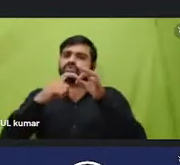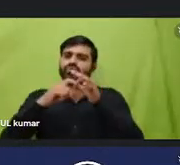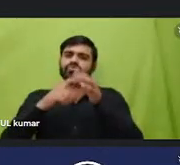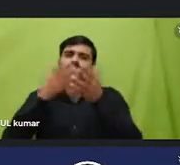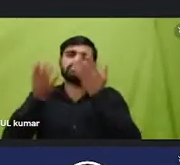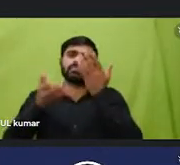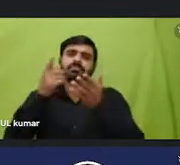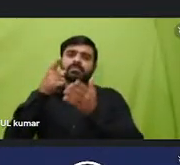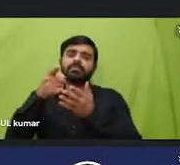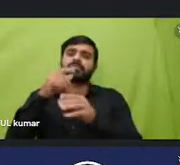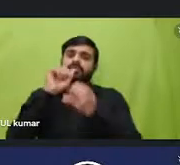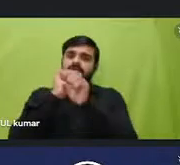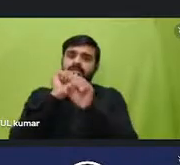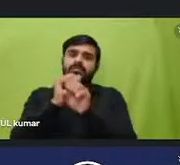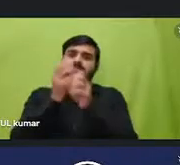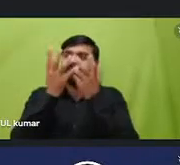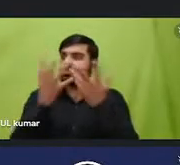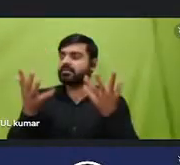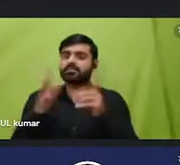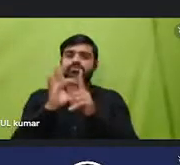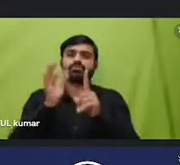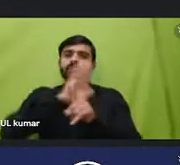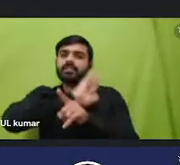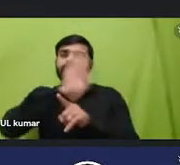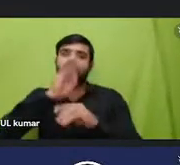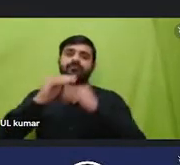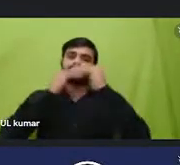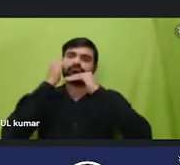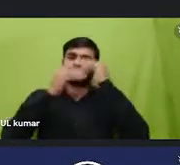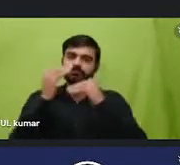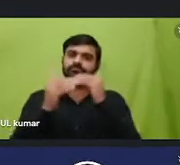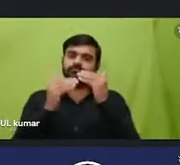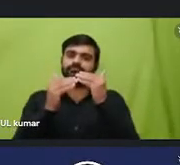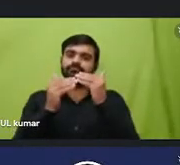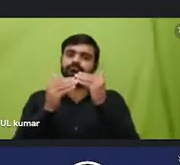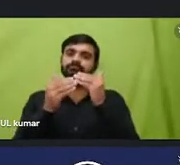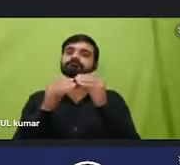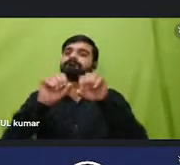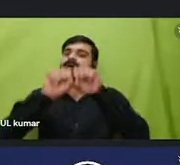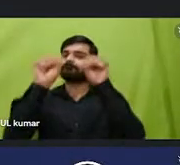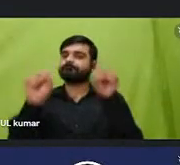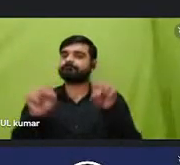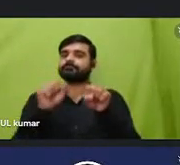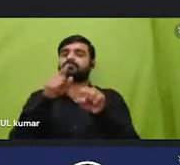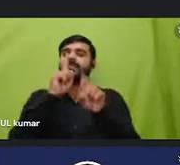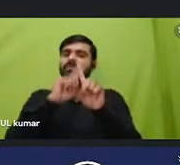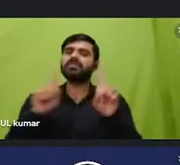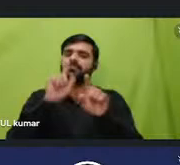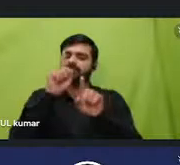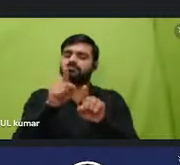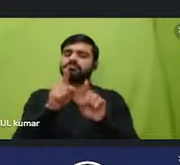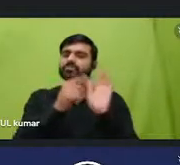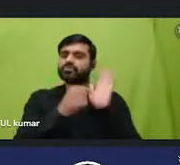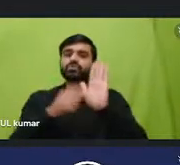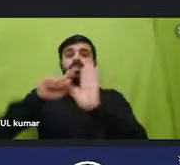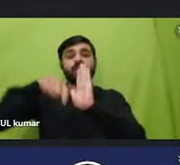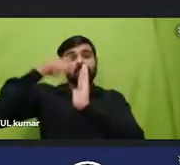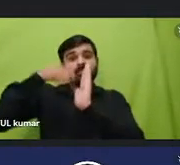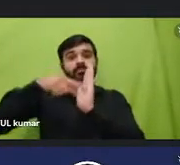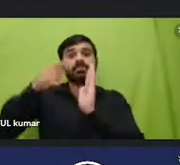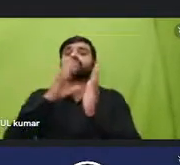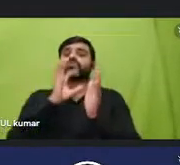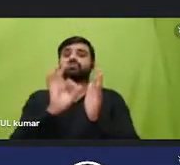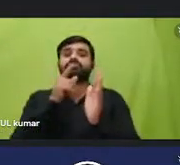therefore working on things which will never develop into a system. But these avatar projects are